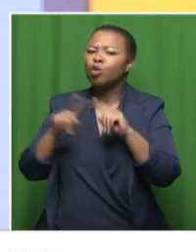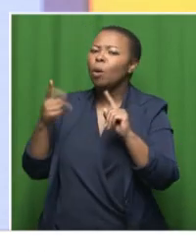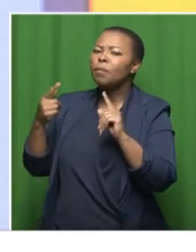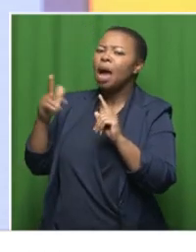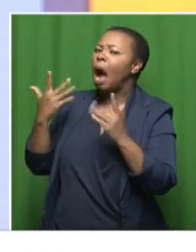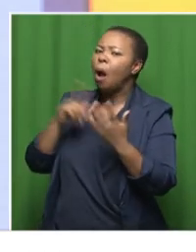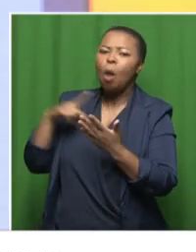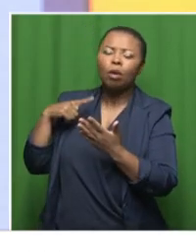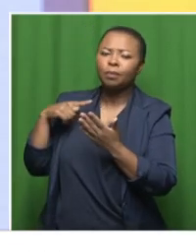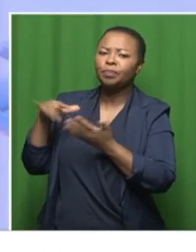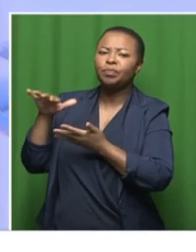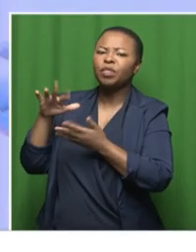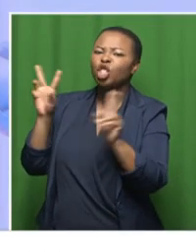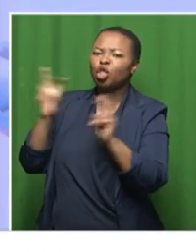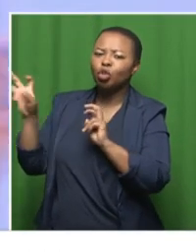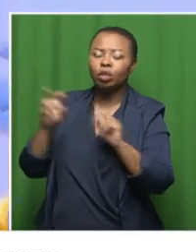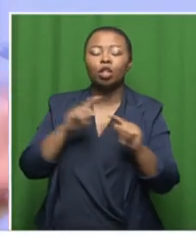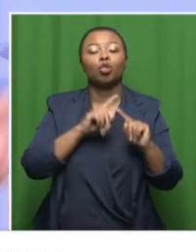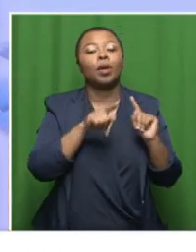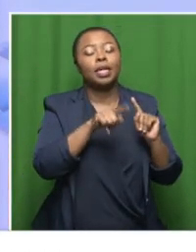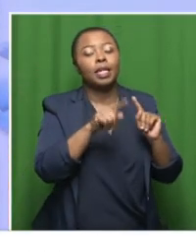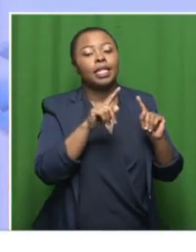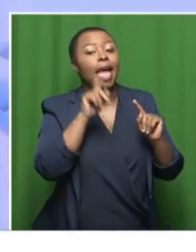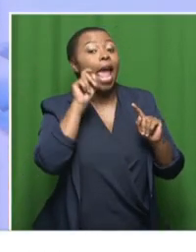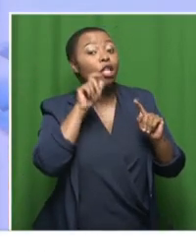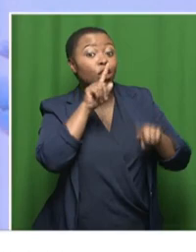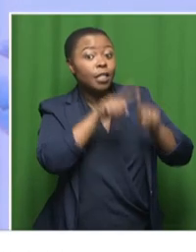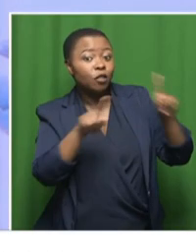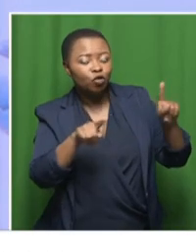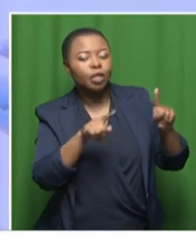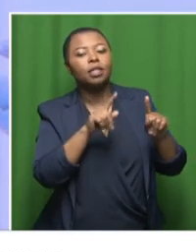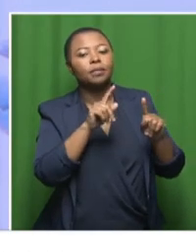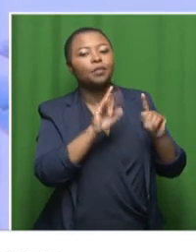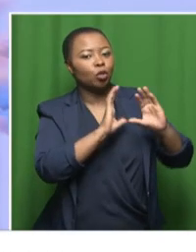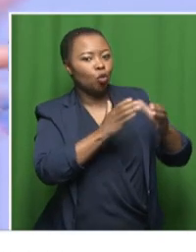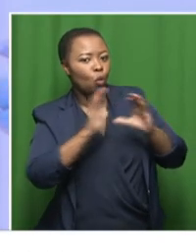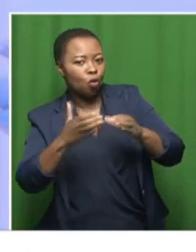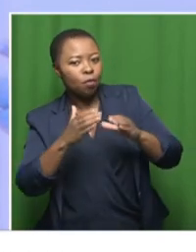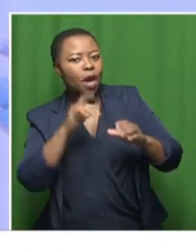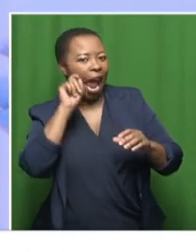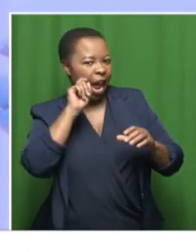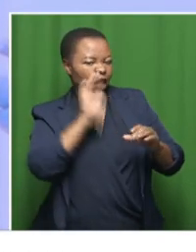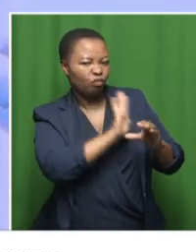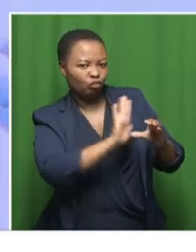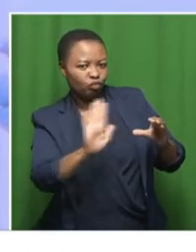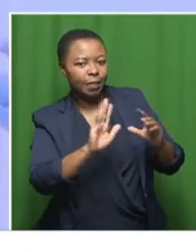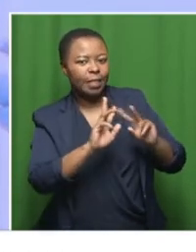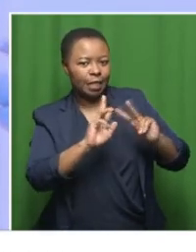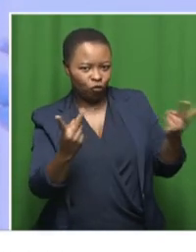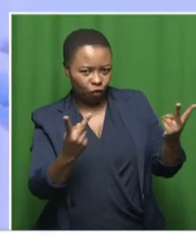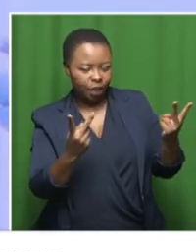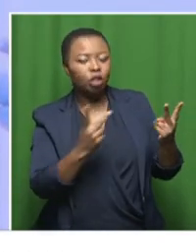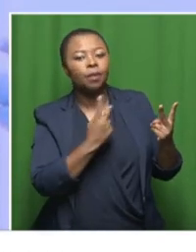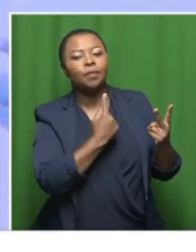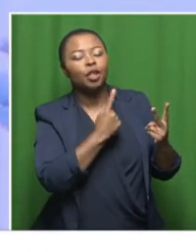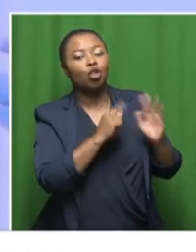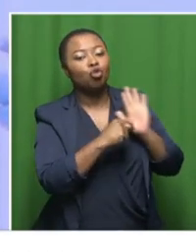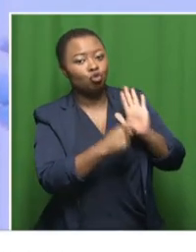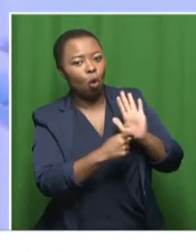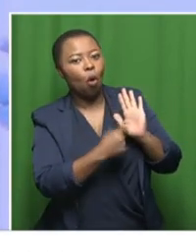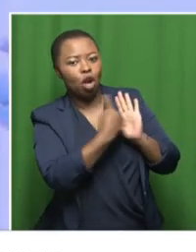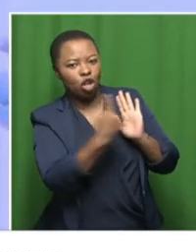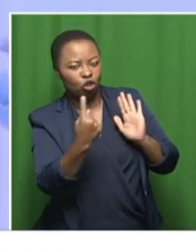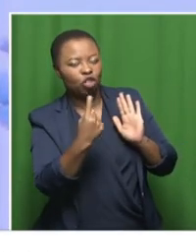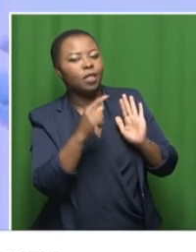show? Well, there's different age groups, so it varies for the different age groups, obviously, the time amount of each show.